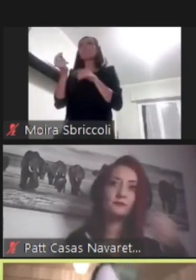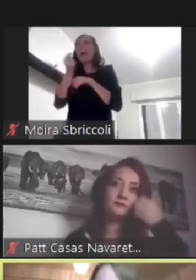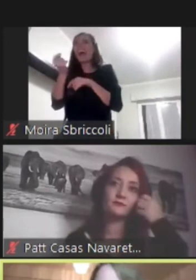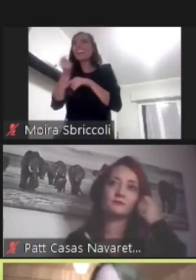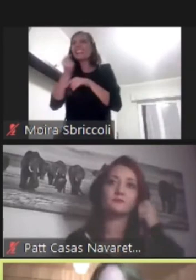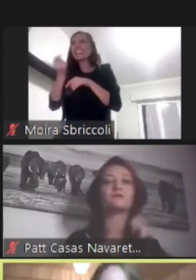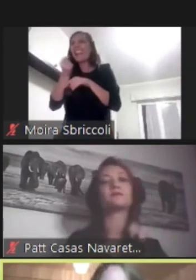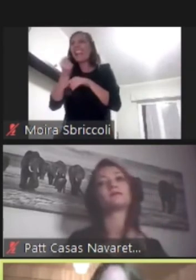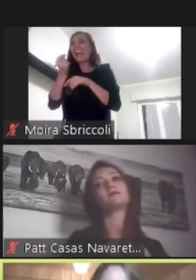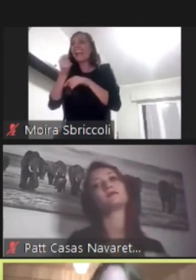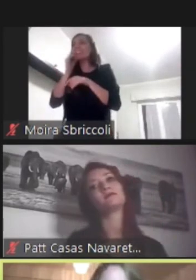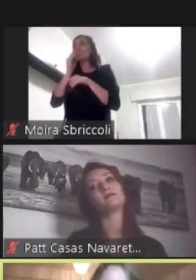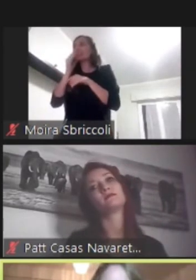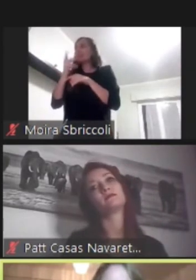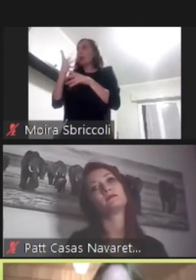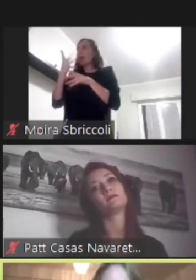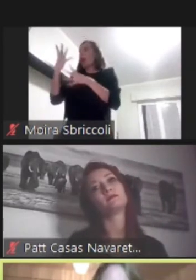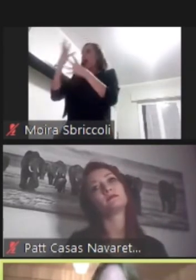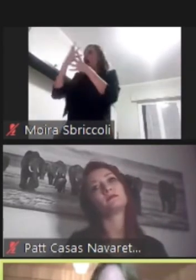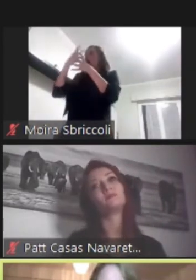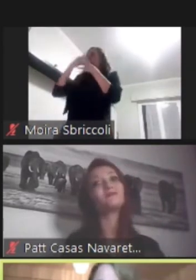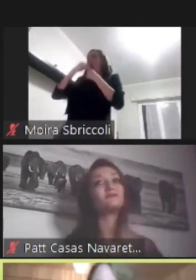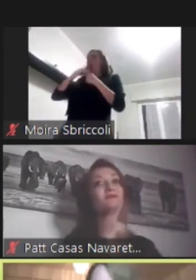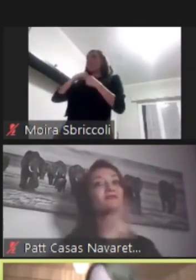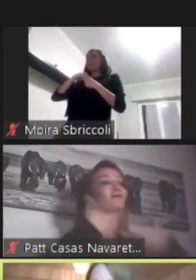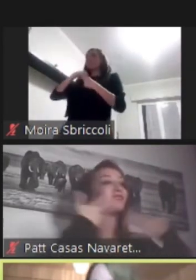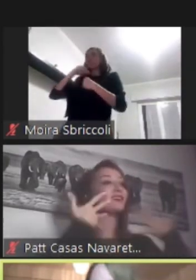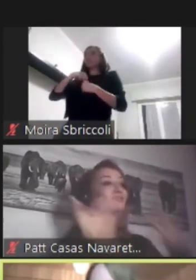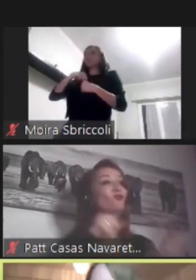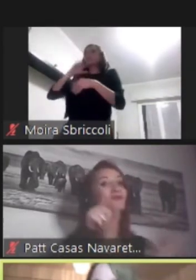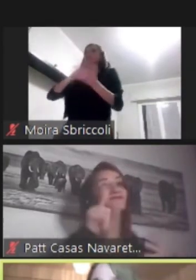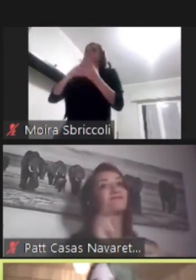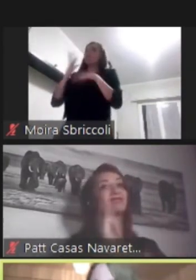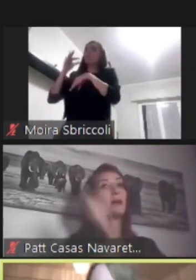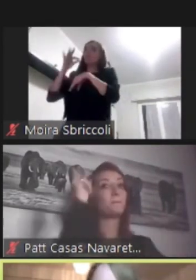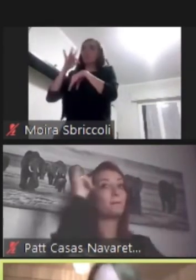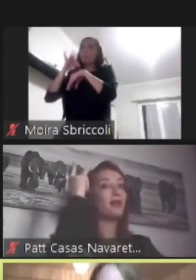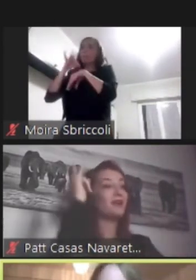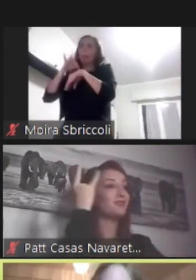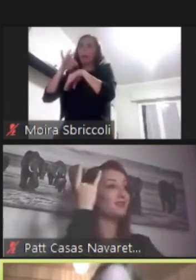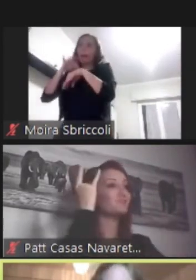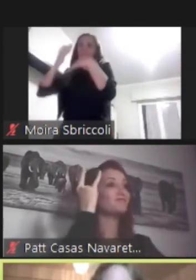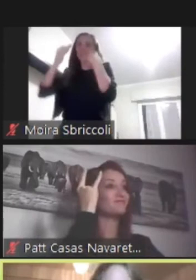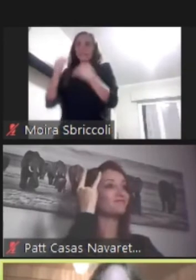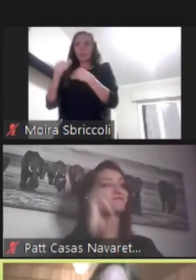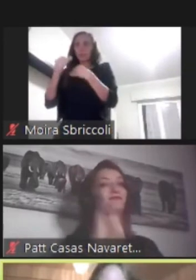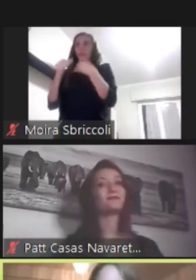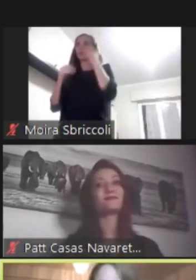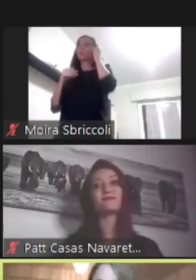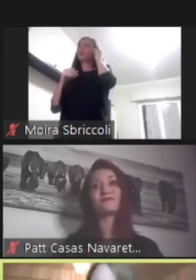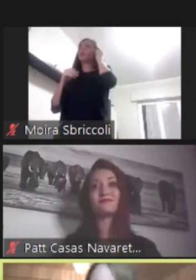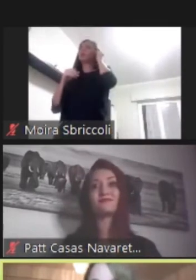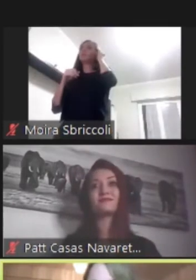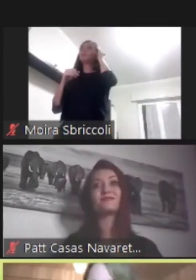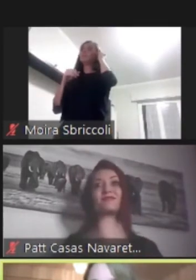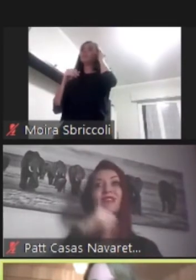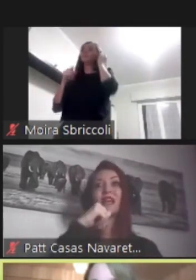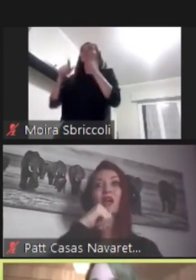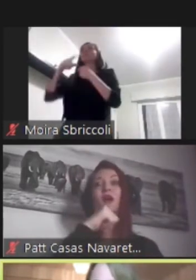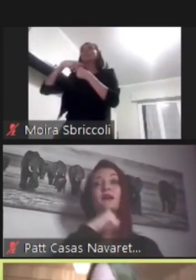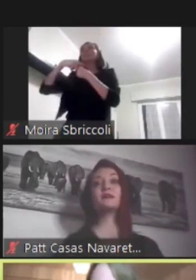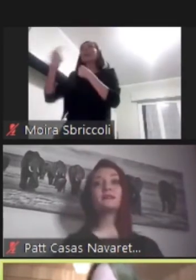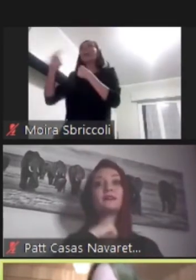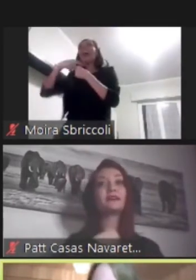several enzymes known to help break down the sugar and the fats to also keep